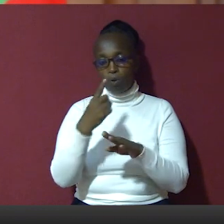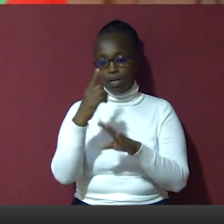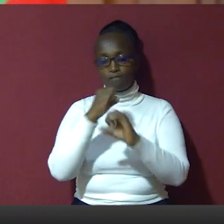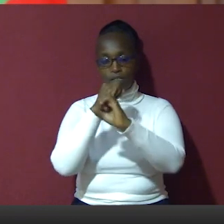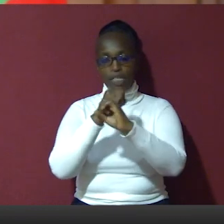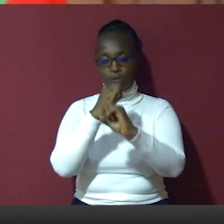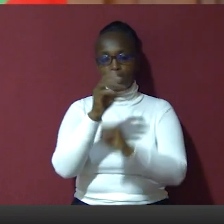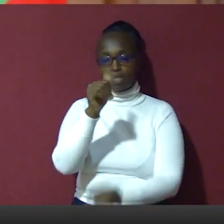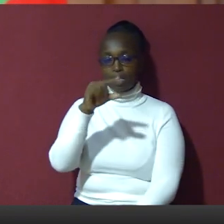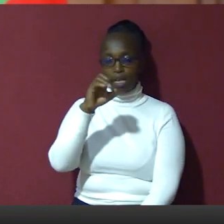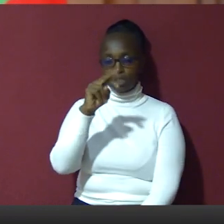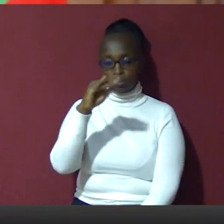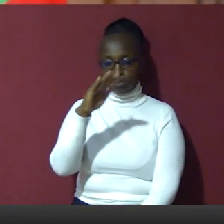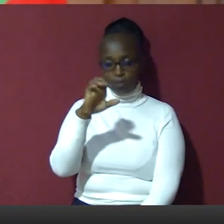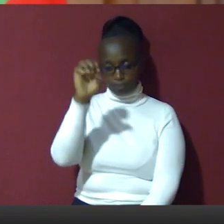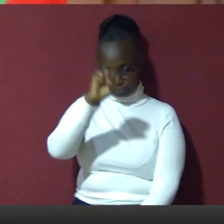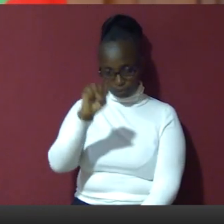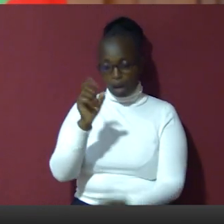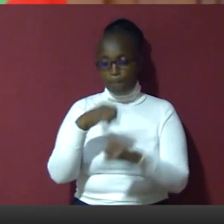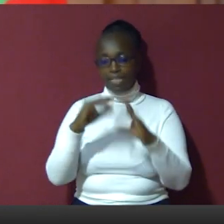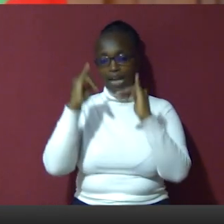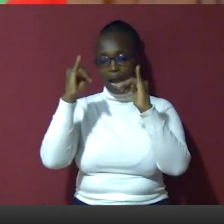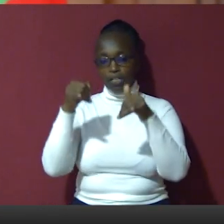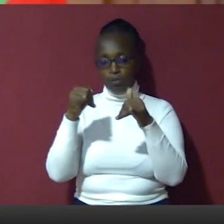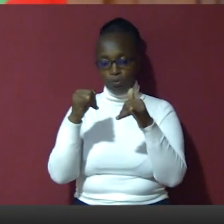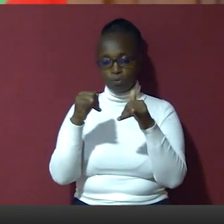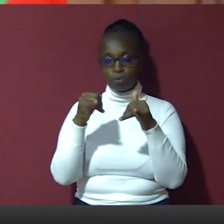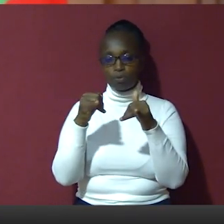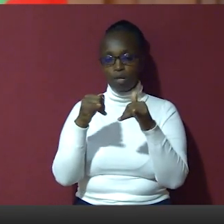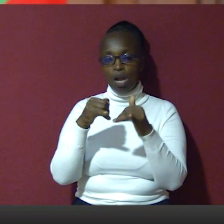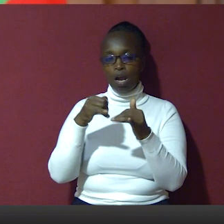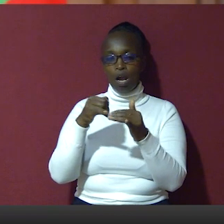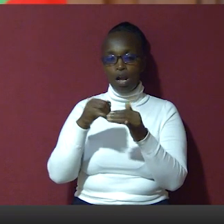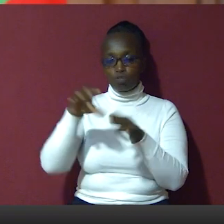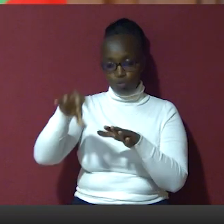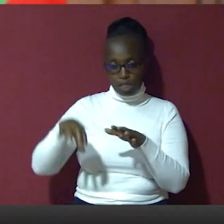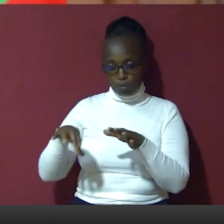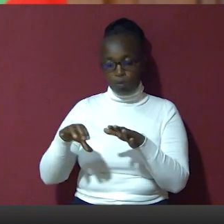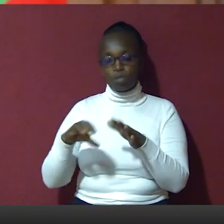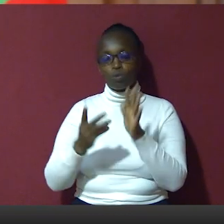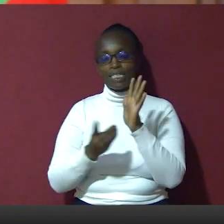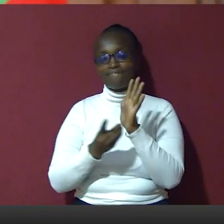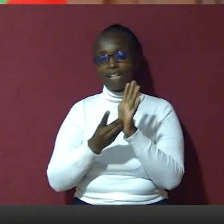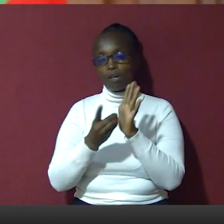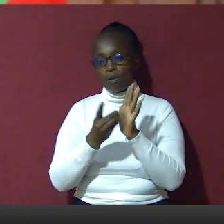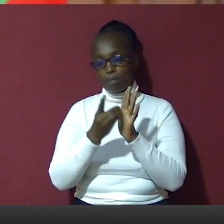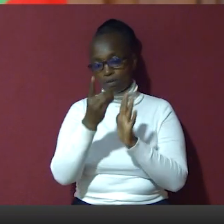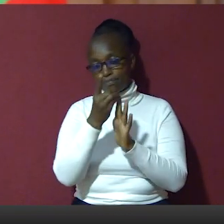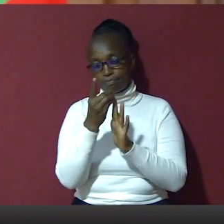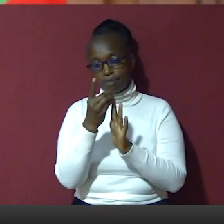agencies, while a new policy on transport for public officers will be